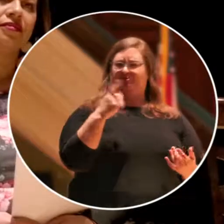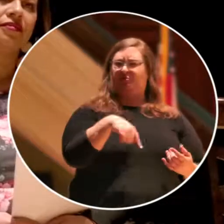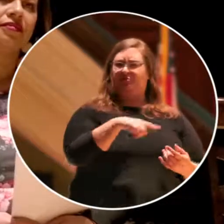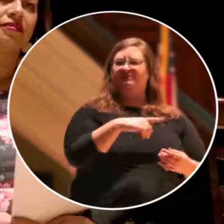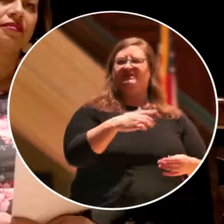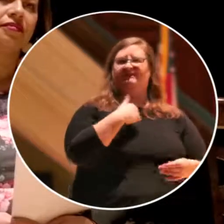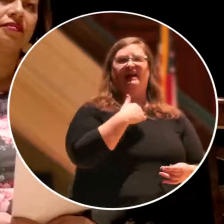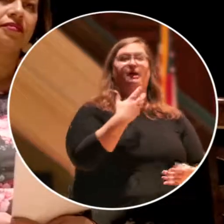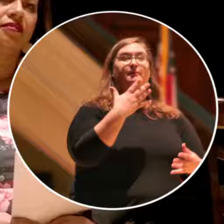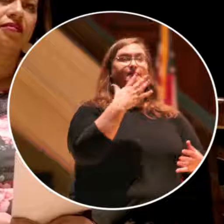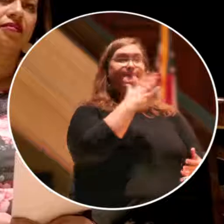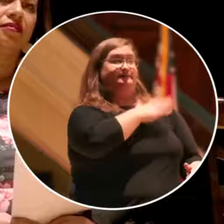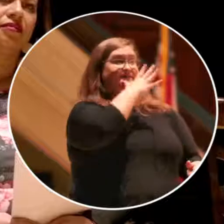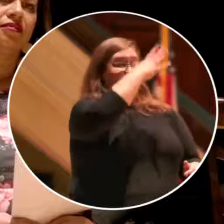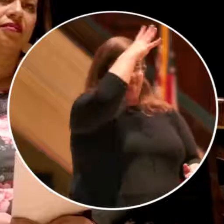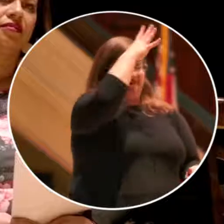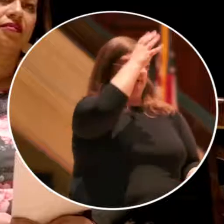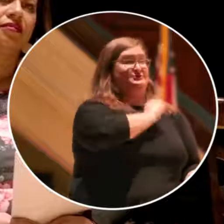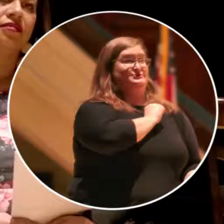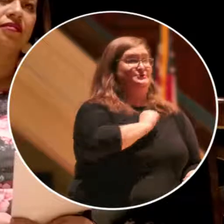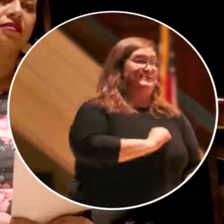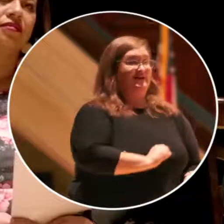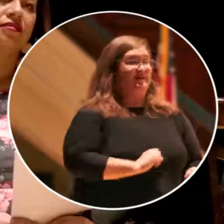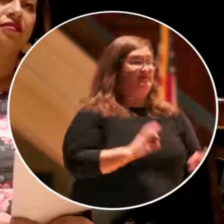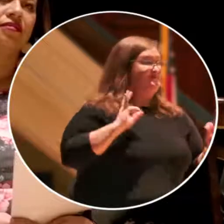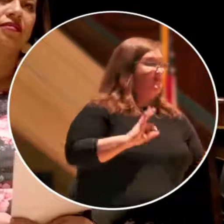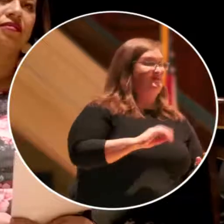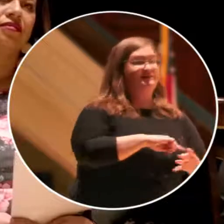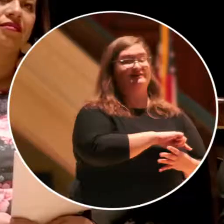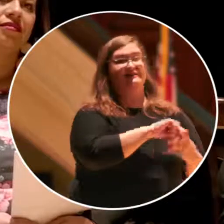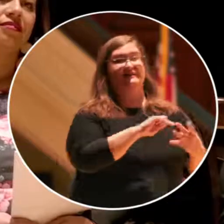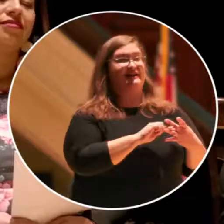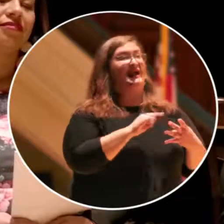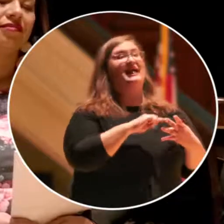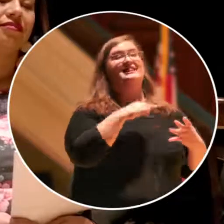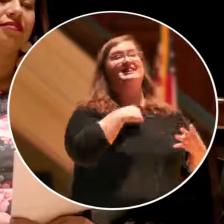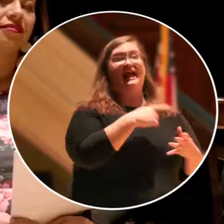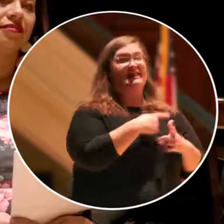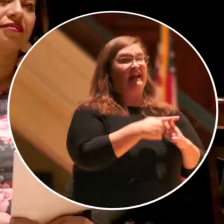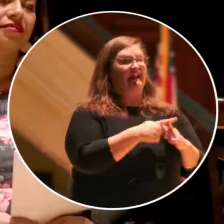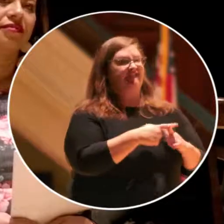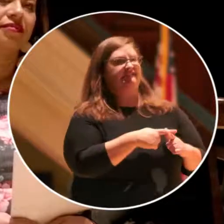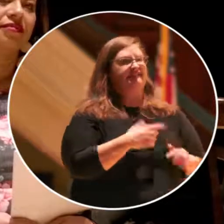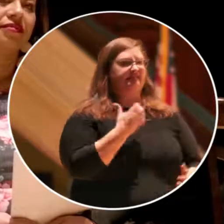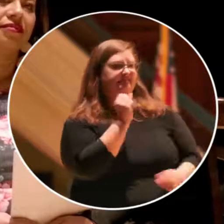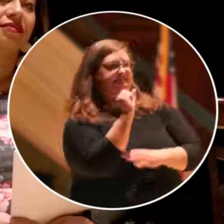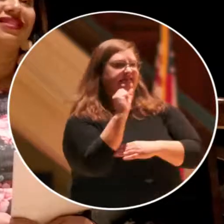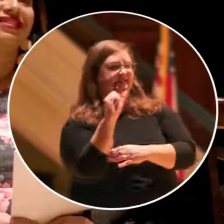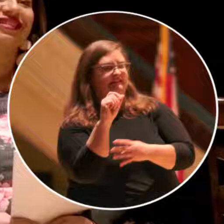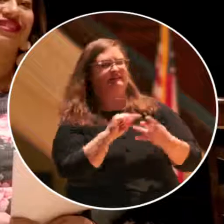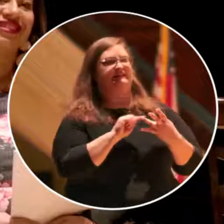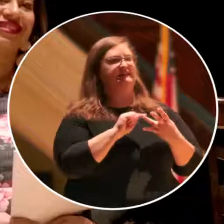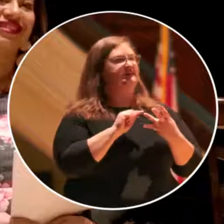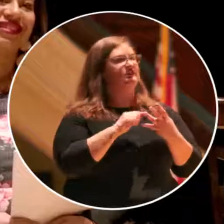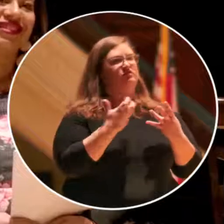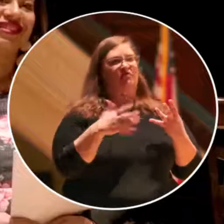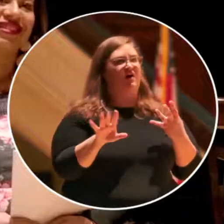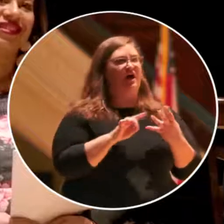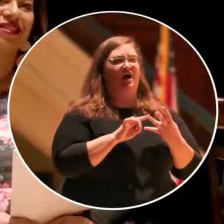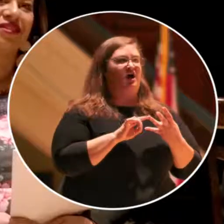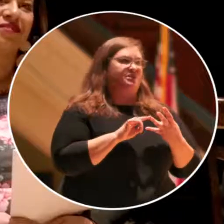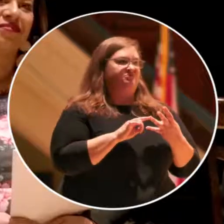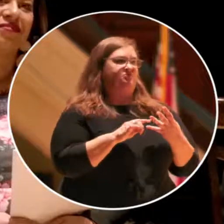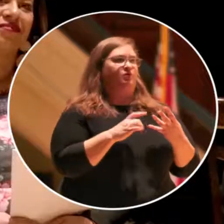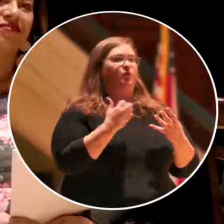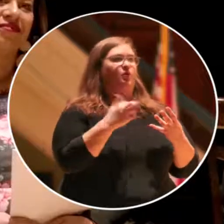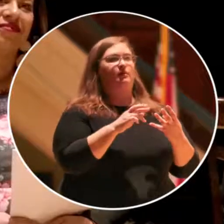that they really were just human, and 5, being grateful. 5 is not always easy because, as I said, my parents are